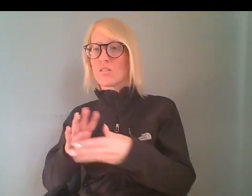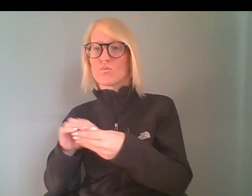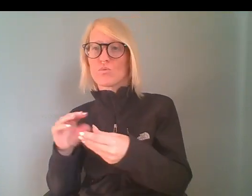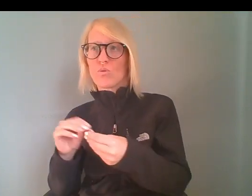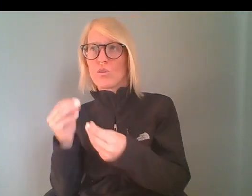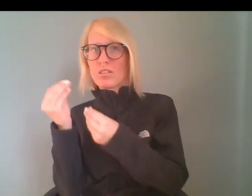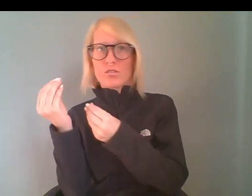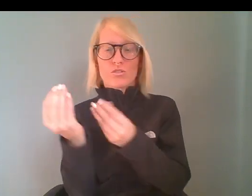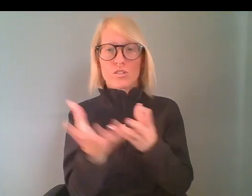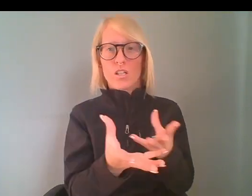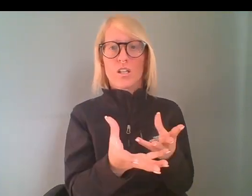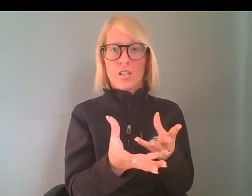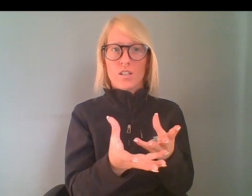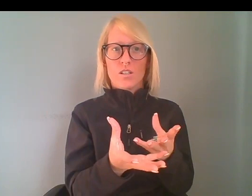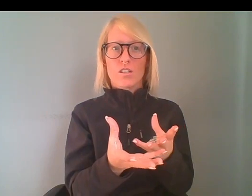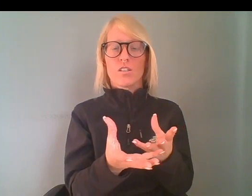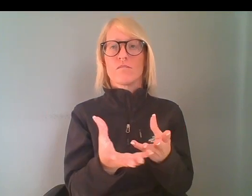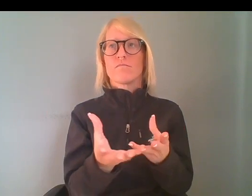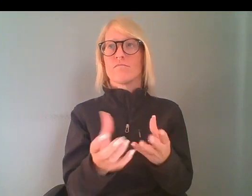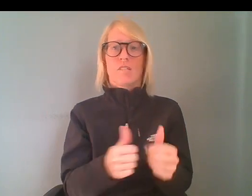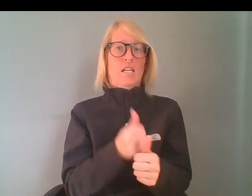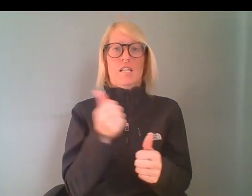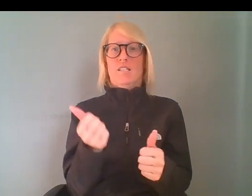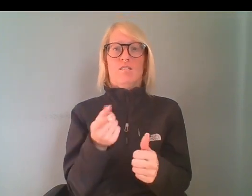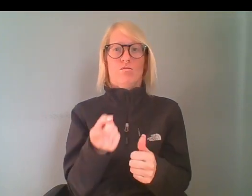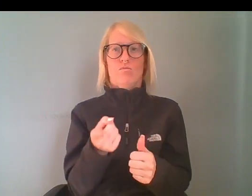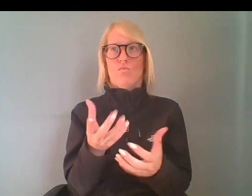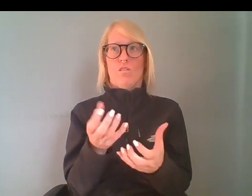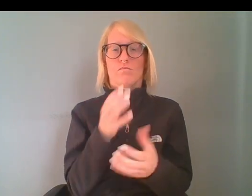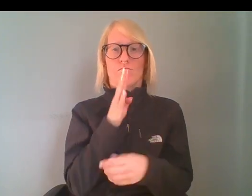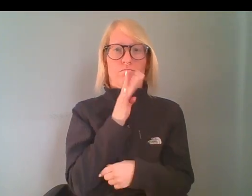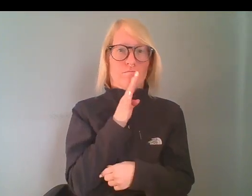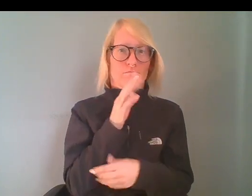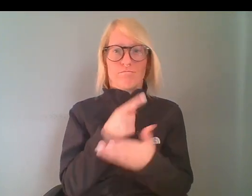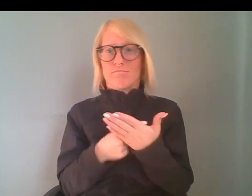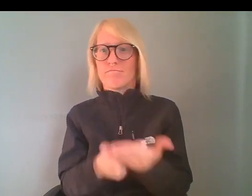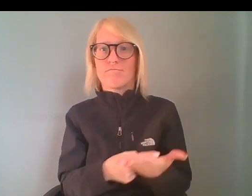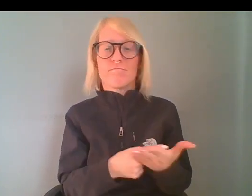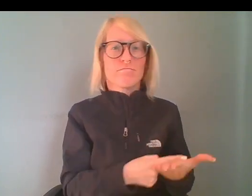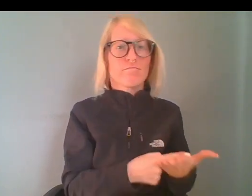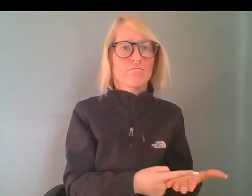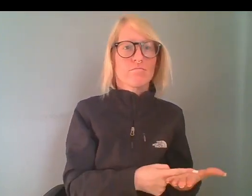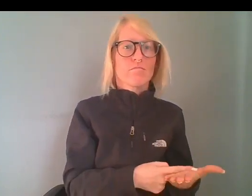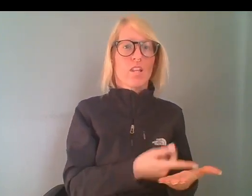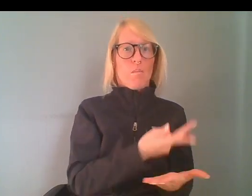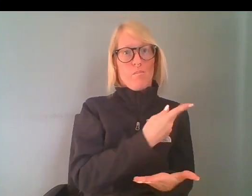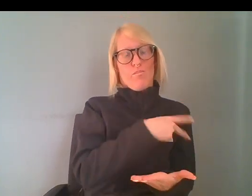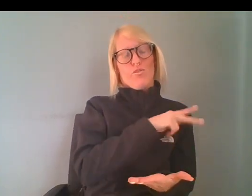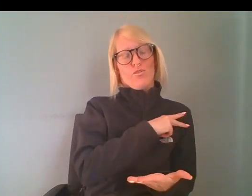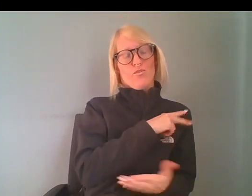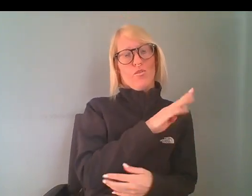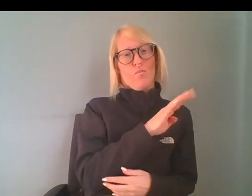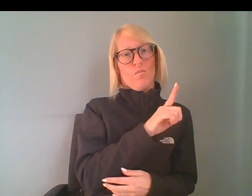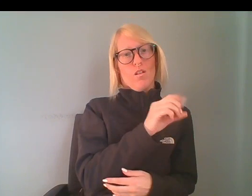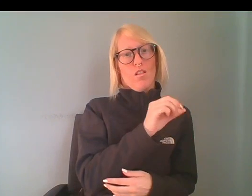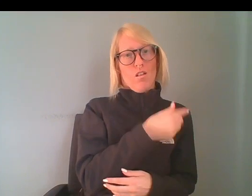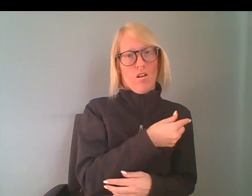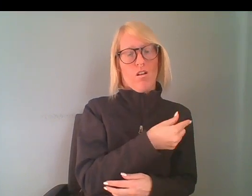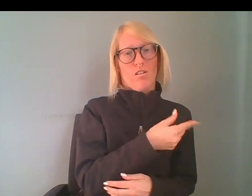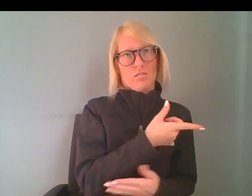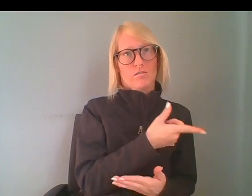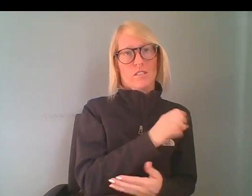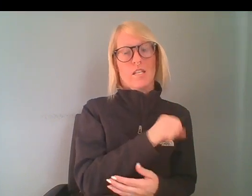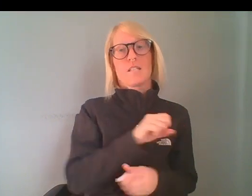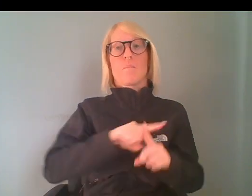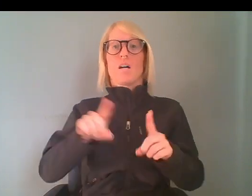tell, and just anything that you want to talk about. People obviously have their personal ones. I'm talking about a nonprofit one right now.